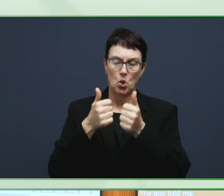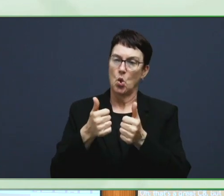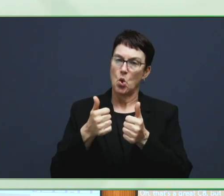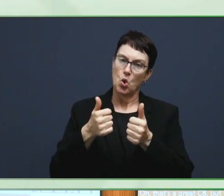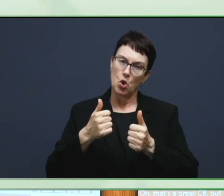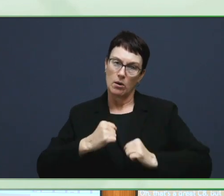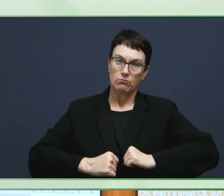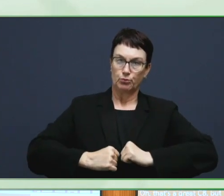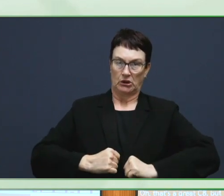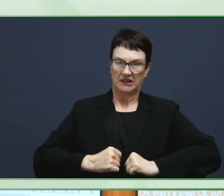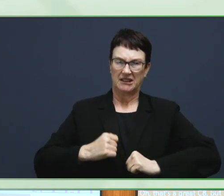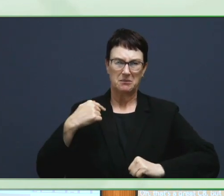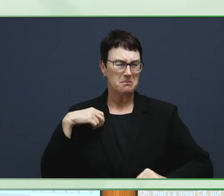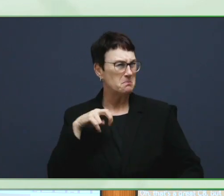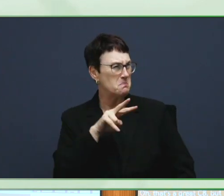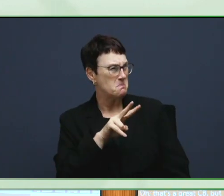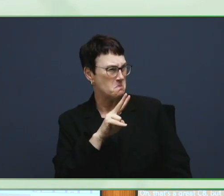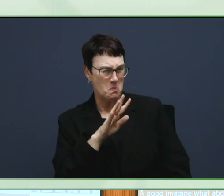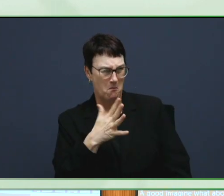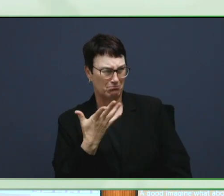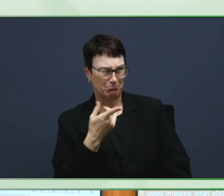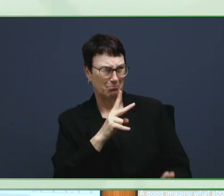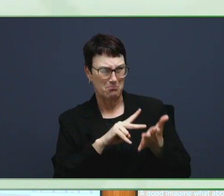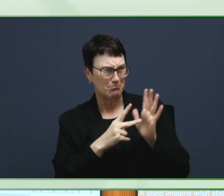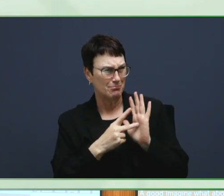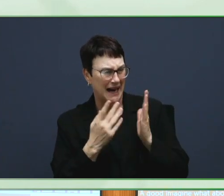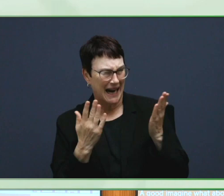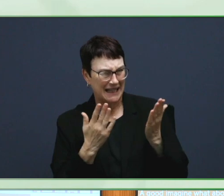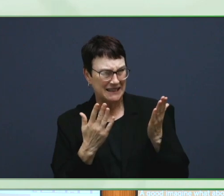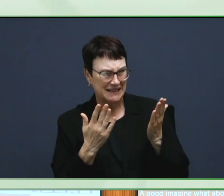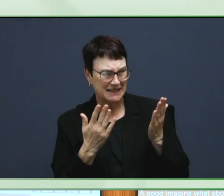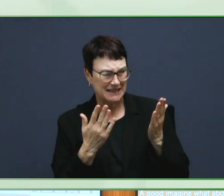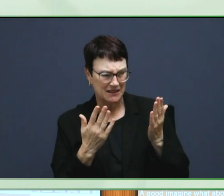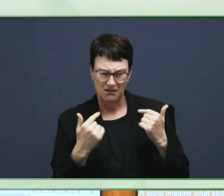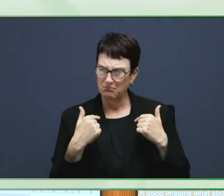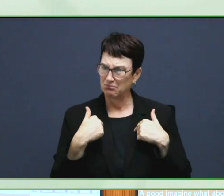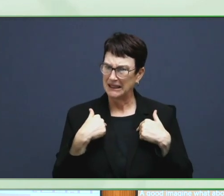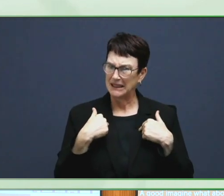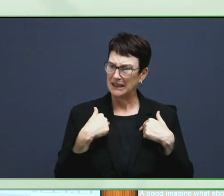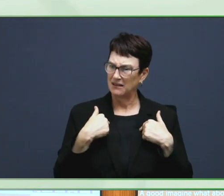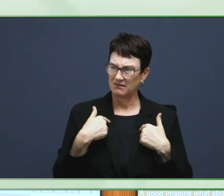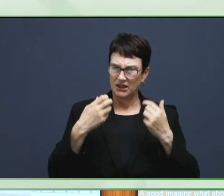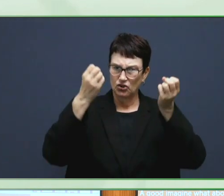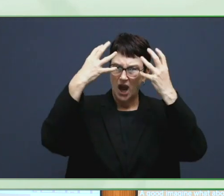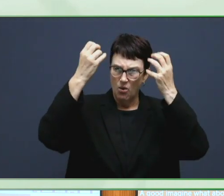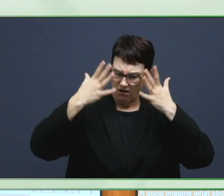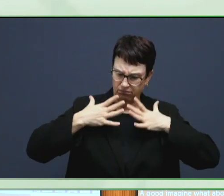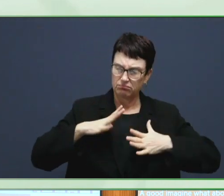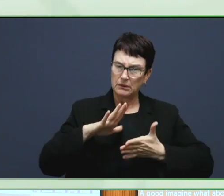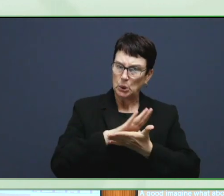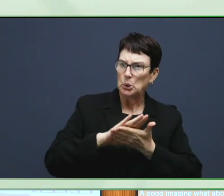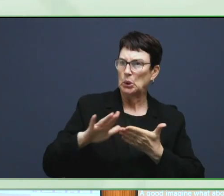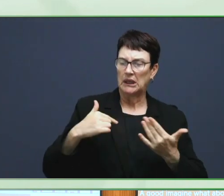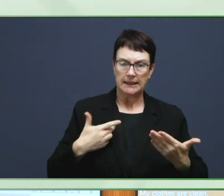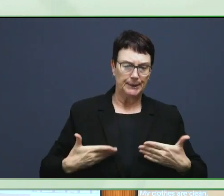talking? I take a shower, my clothes are clean. What